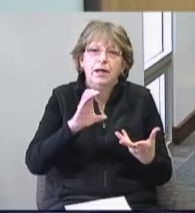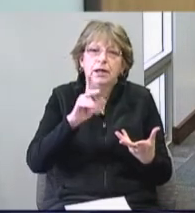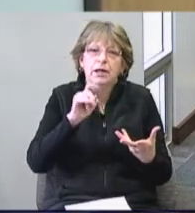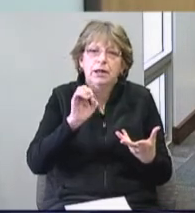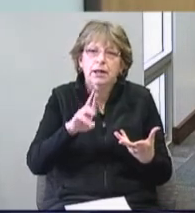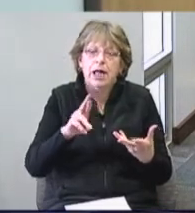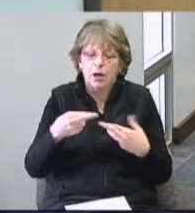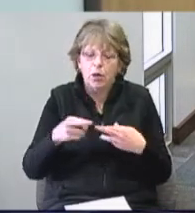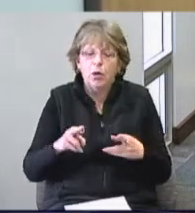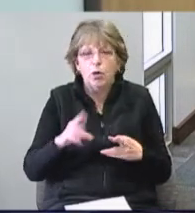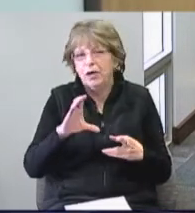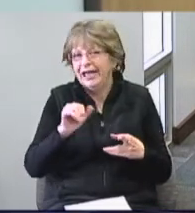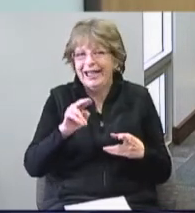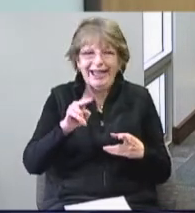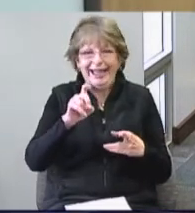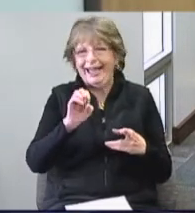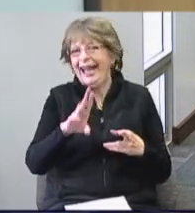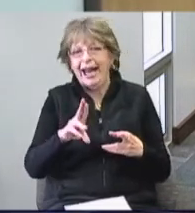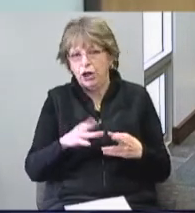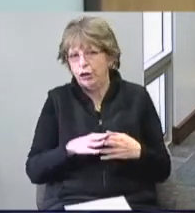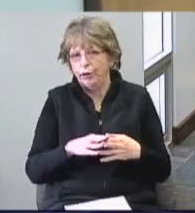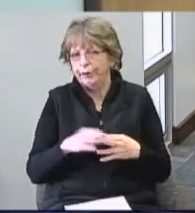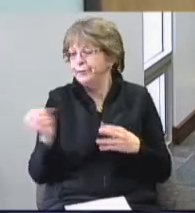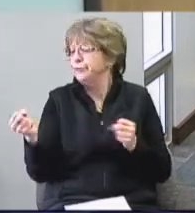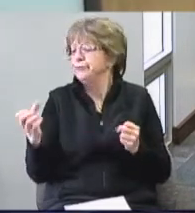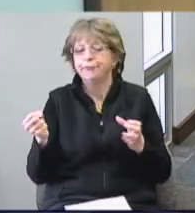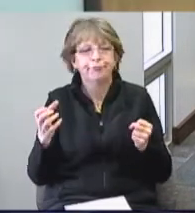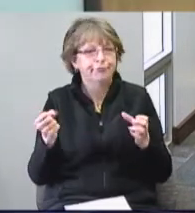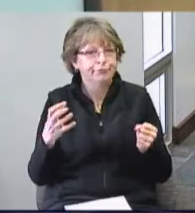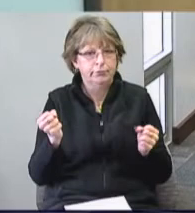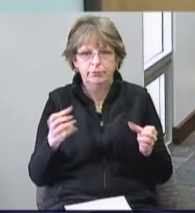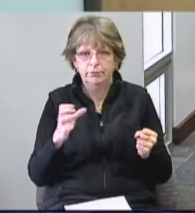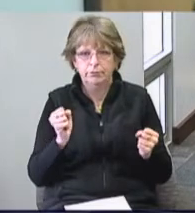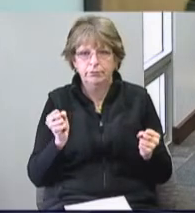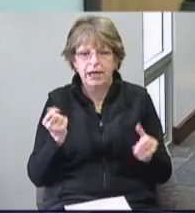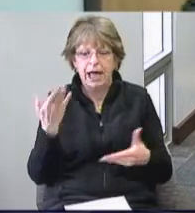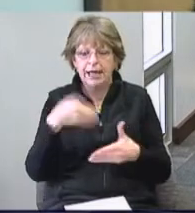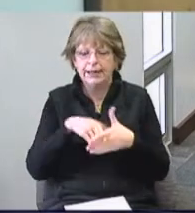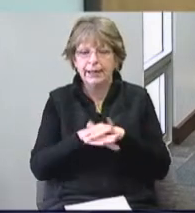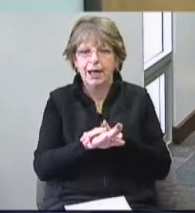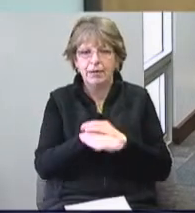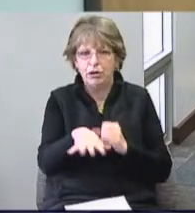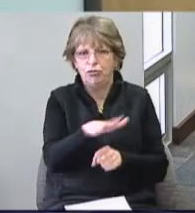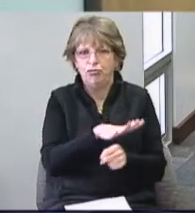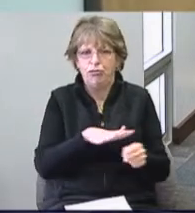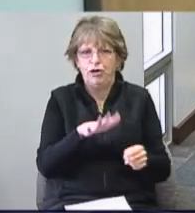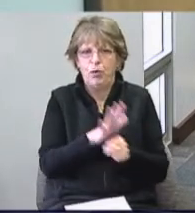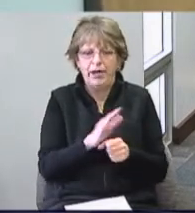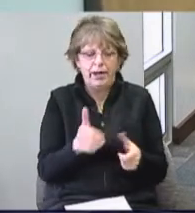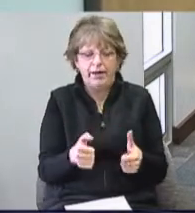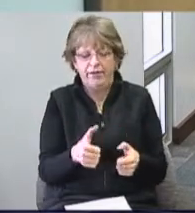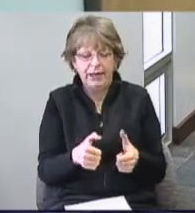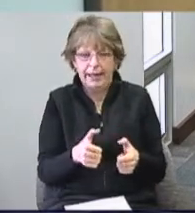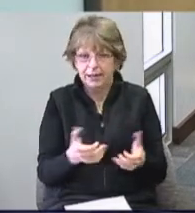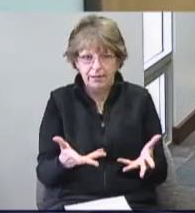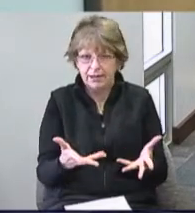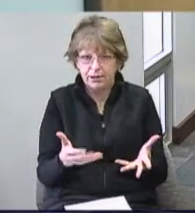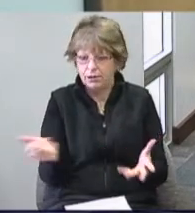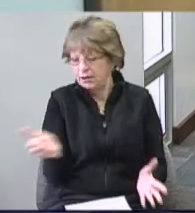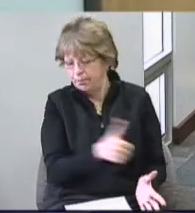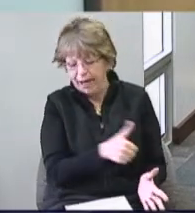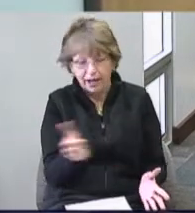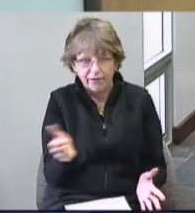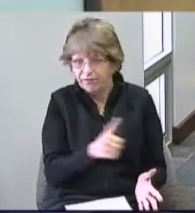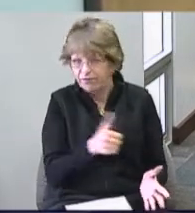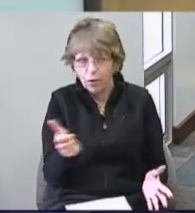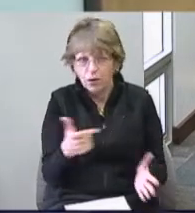candor, locker room banner has reached into the arena of text messages and back and forth.